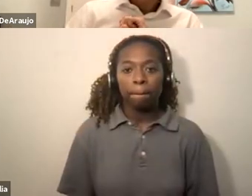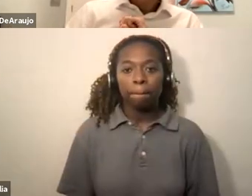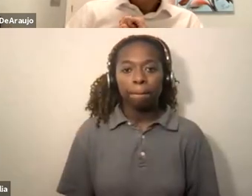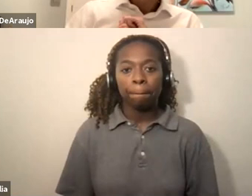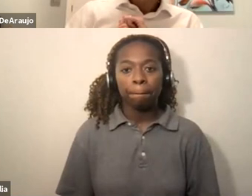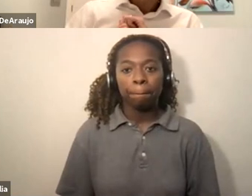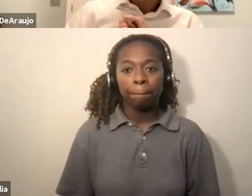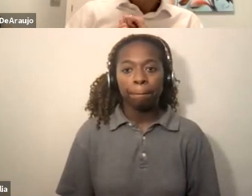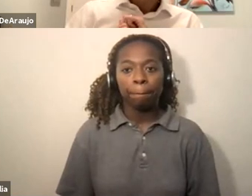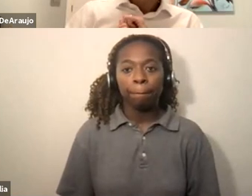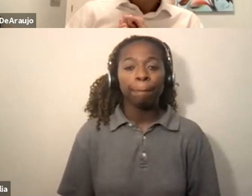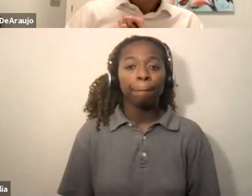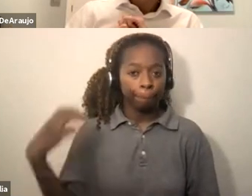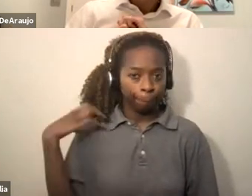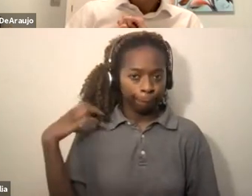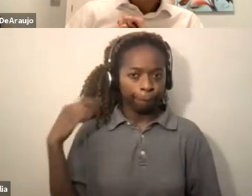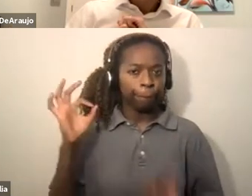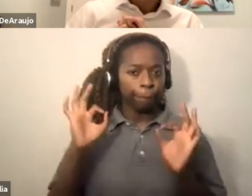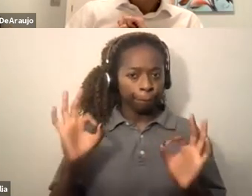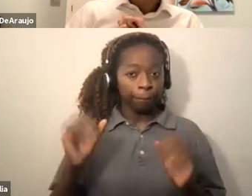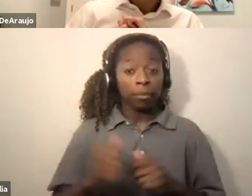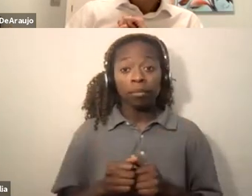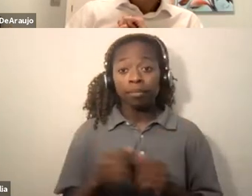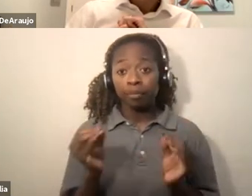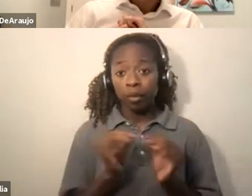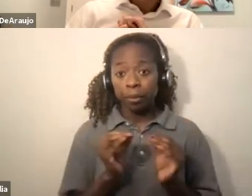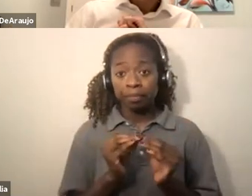okay any other